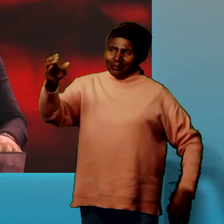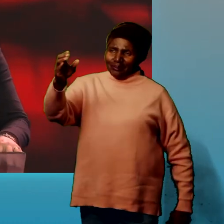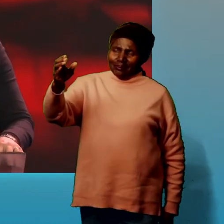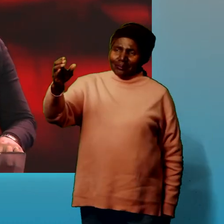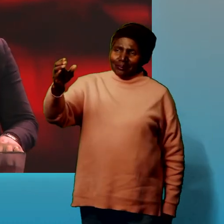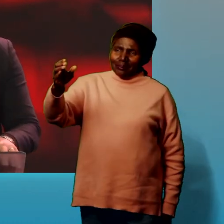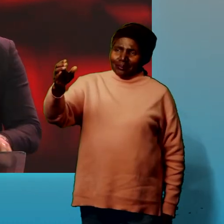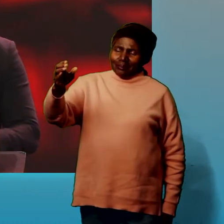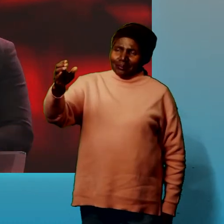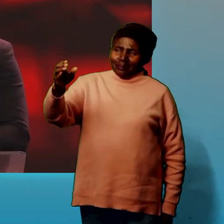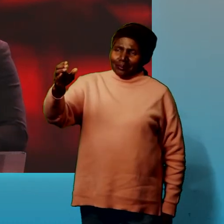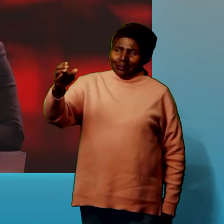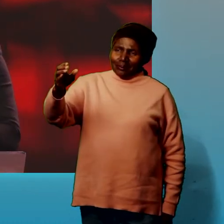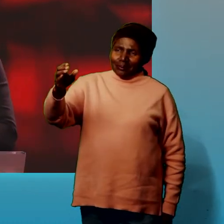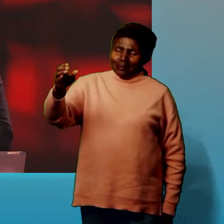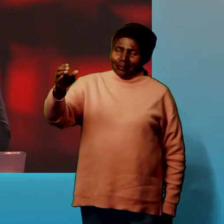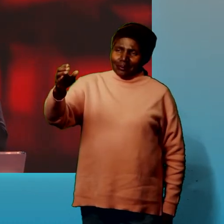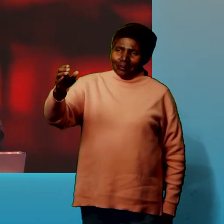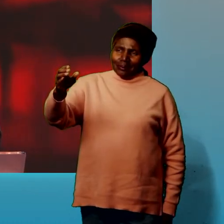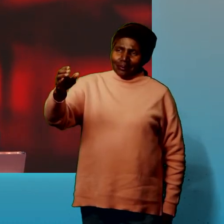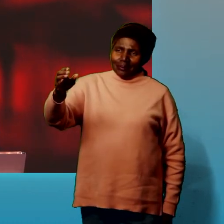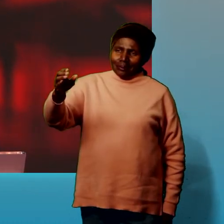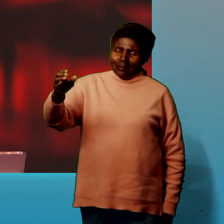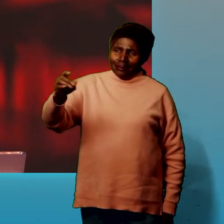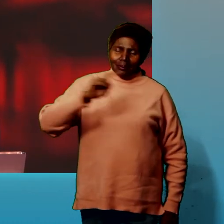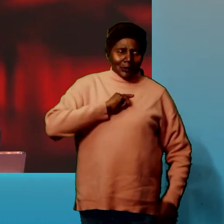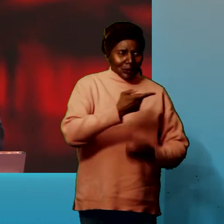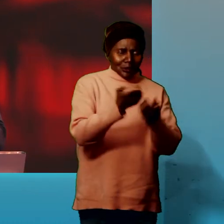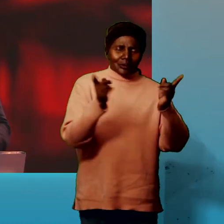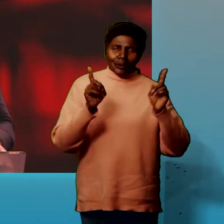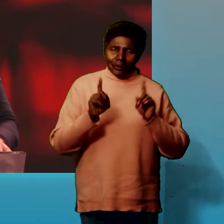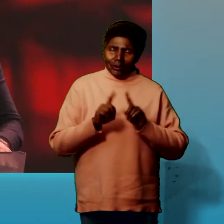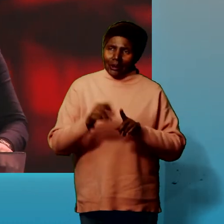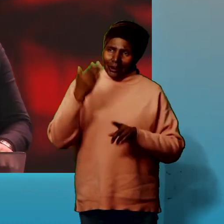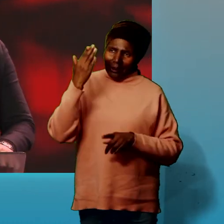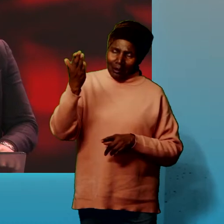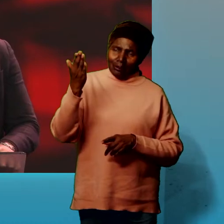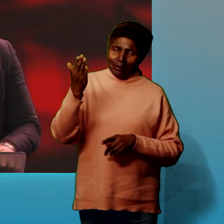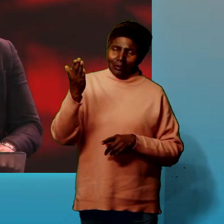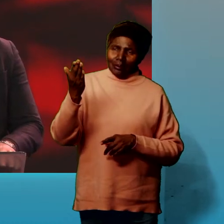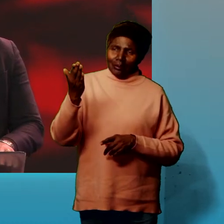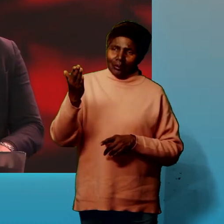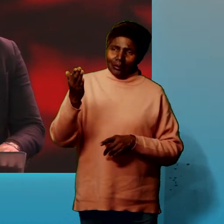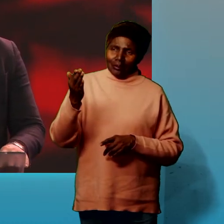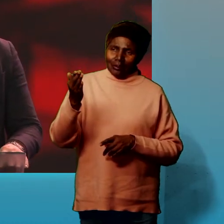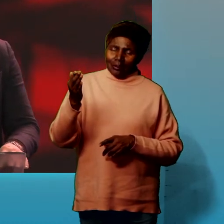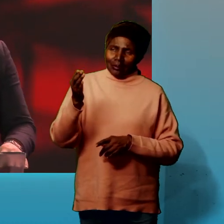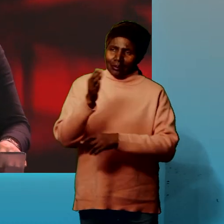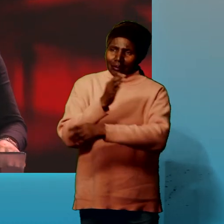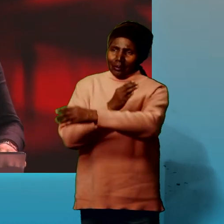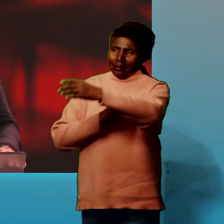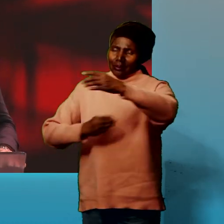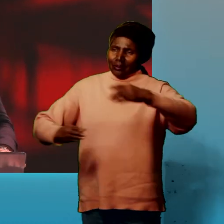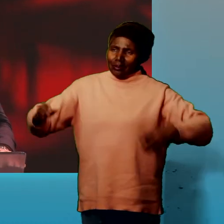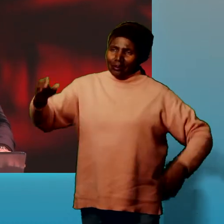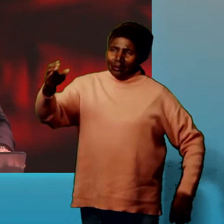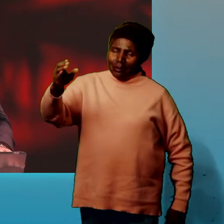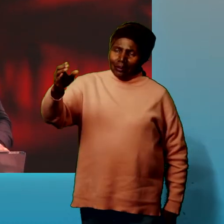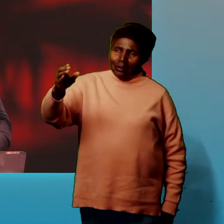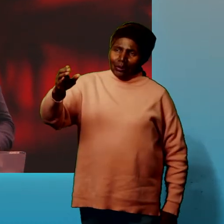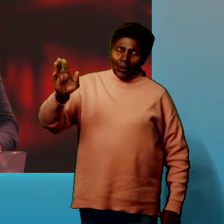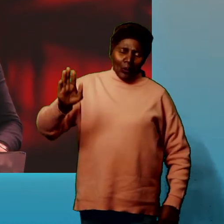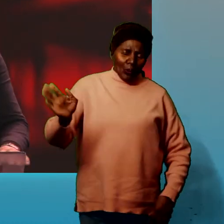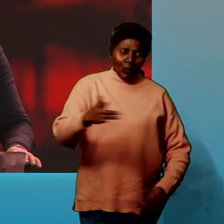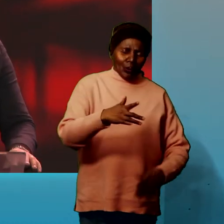took the place for us. He took on all of the sins of the world.